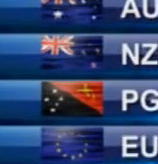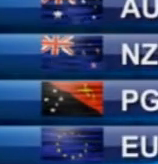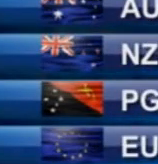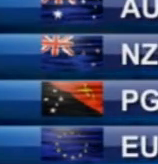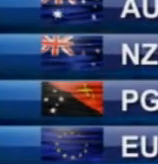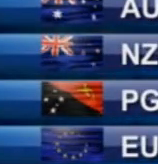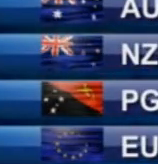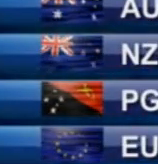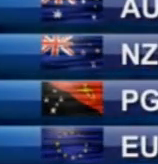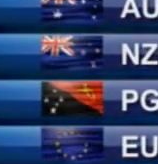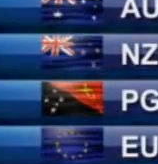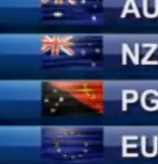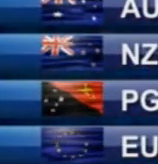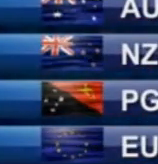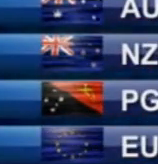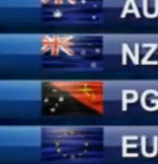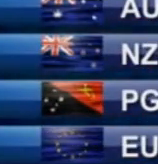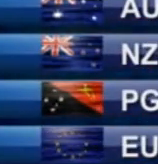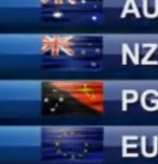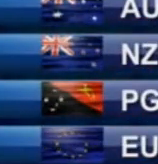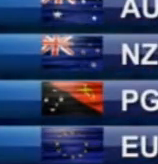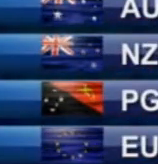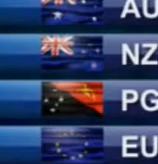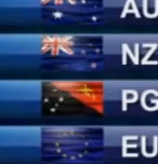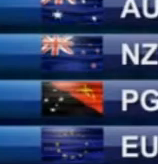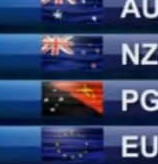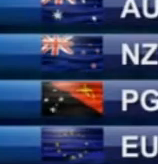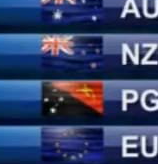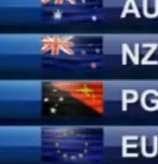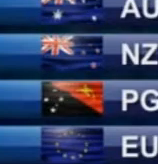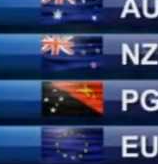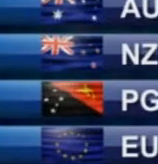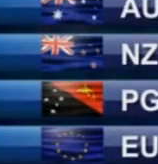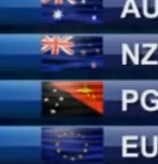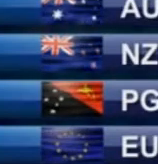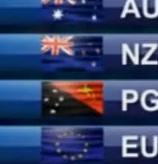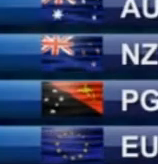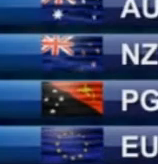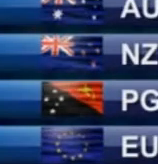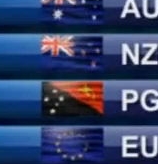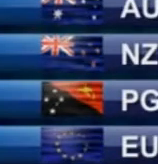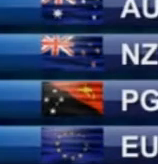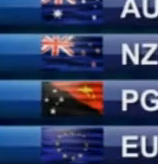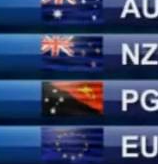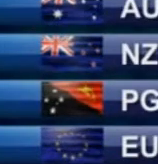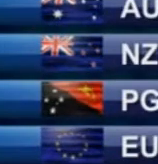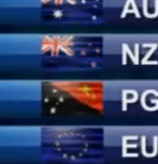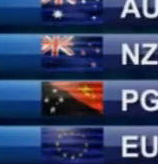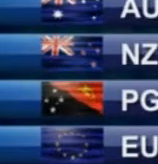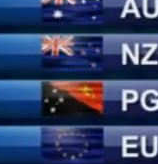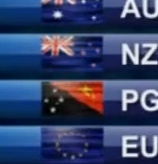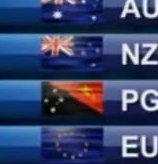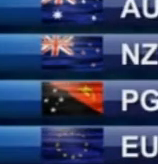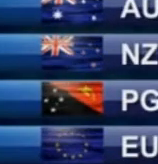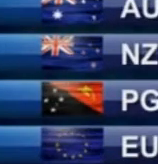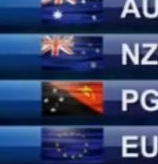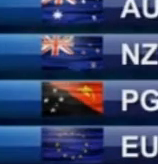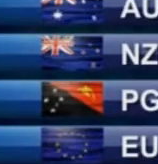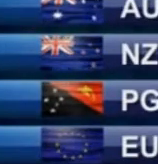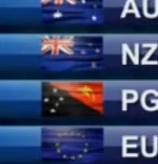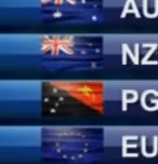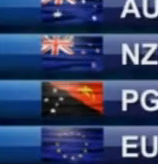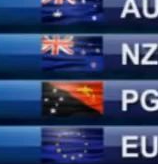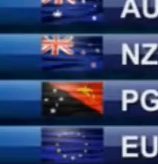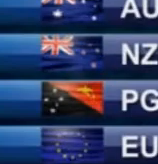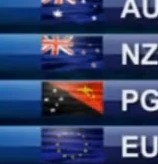rose against the US dollar and the euro, but slipped against the other currencies we cover as the US dollar, a major factor in the calculation of the Fiji